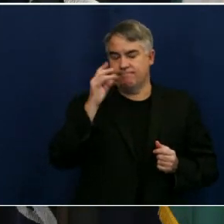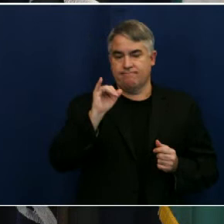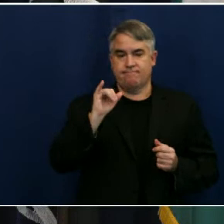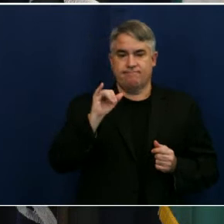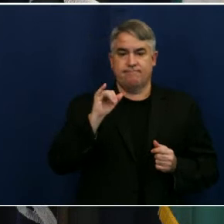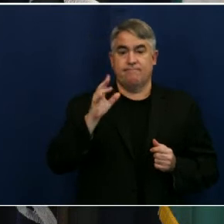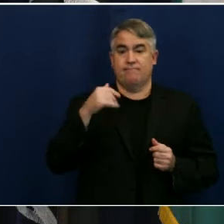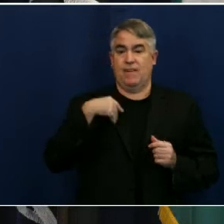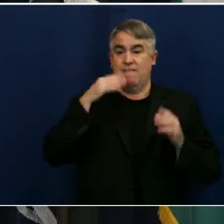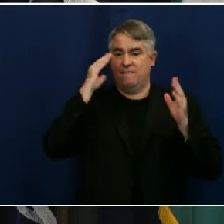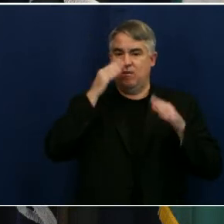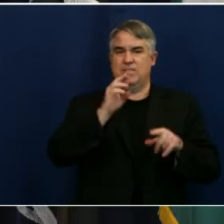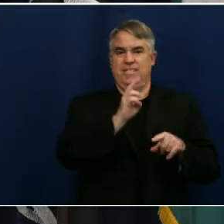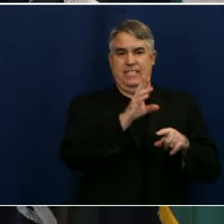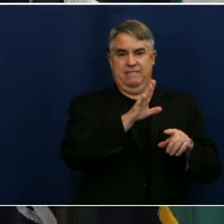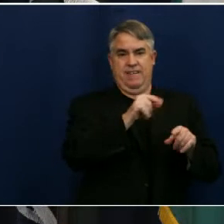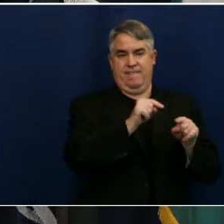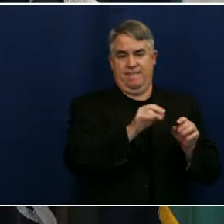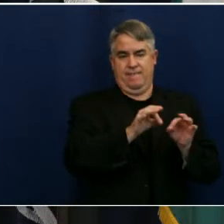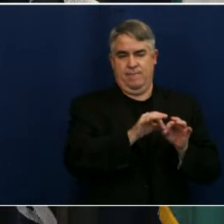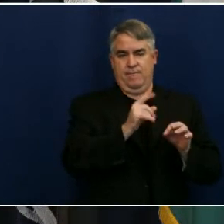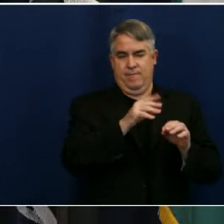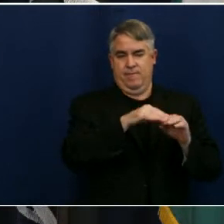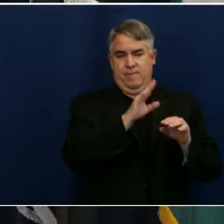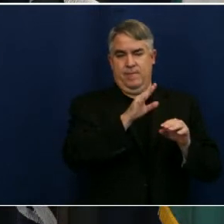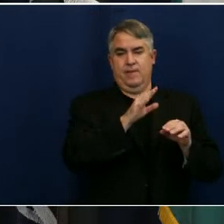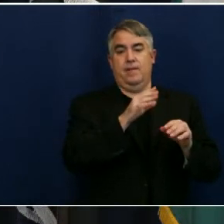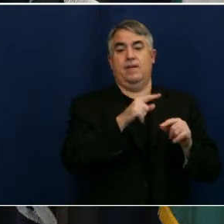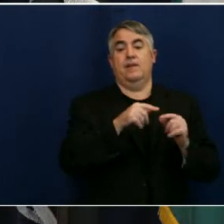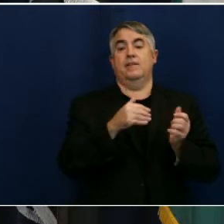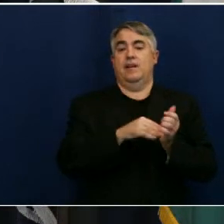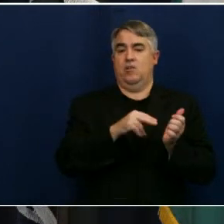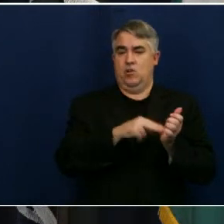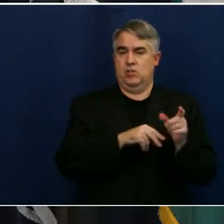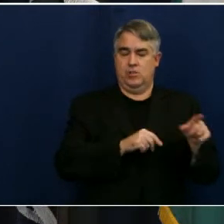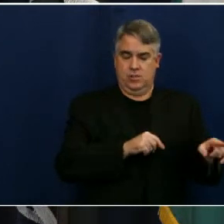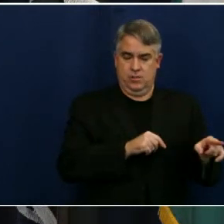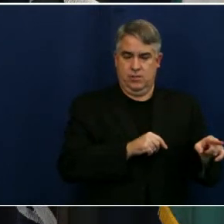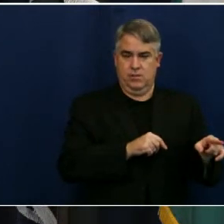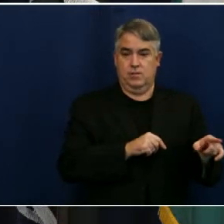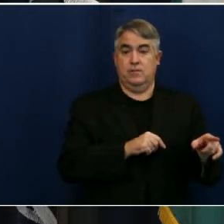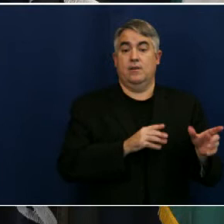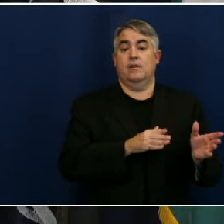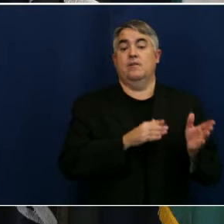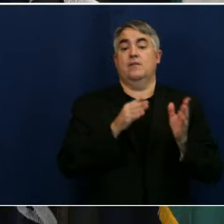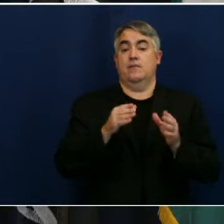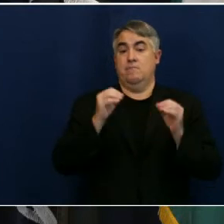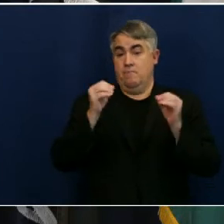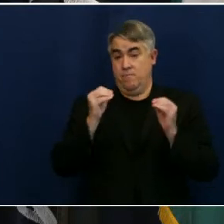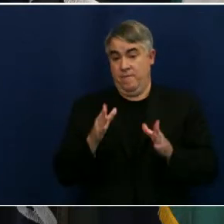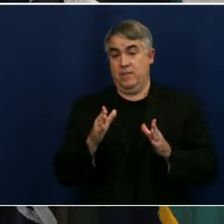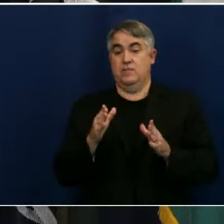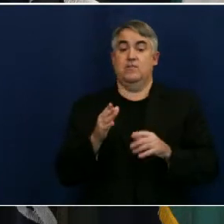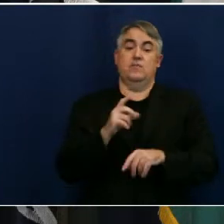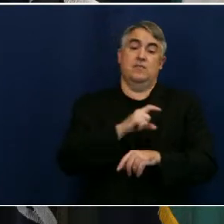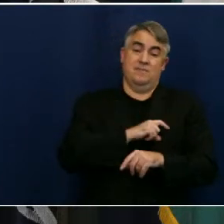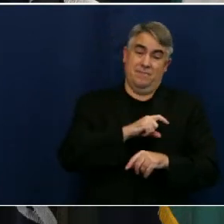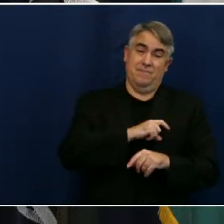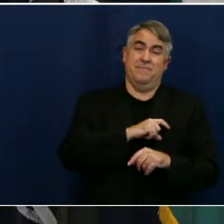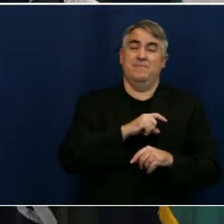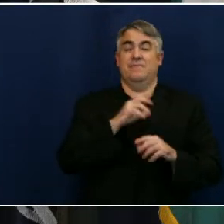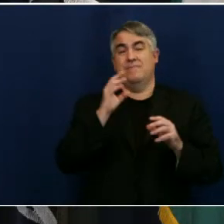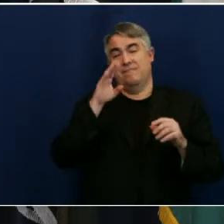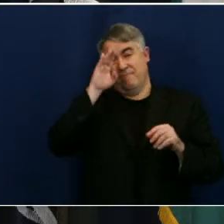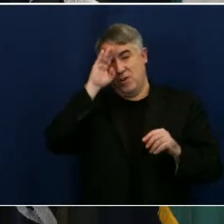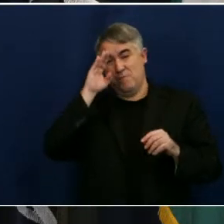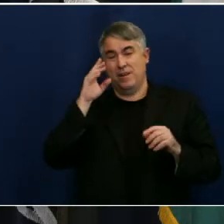older and healthcare workers. Next, again, we'll go to education, childcare, first responders, and food and agriculture.